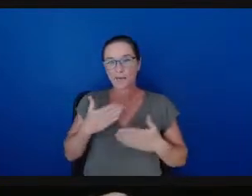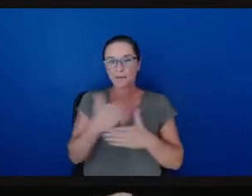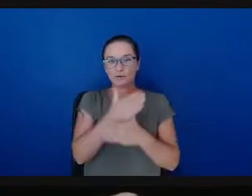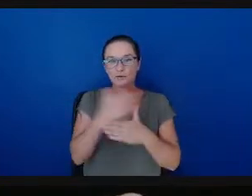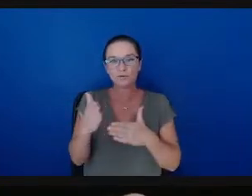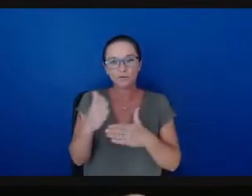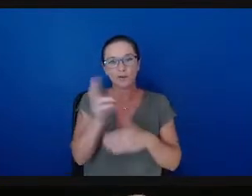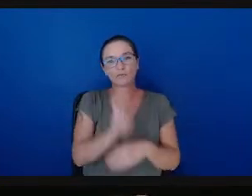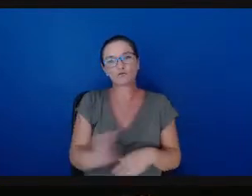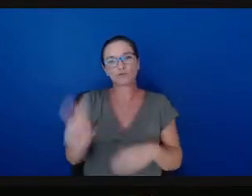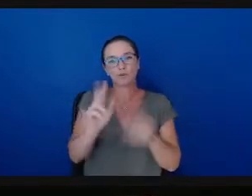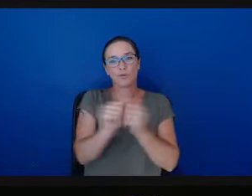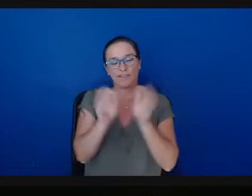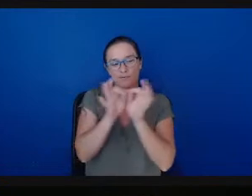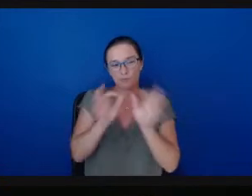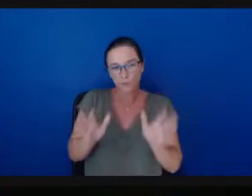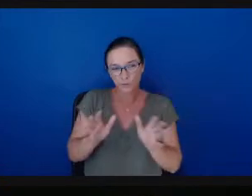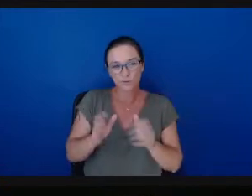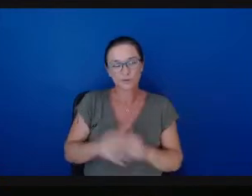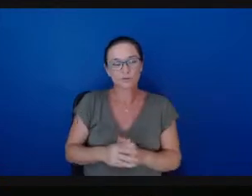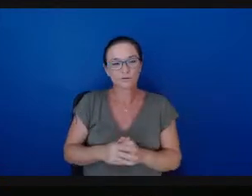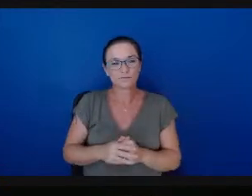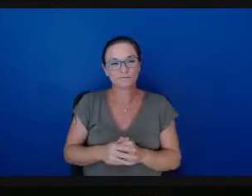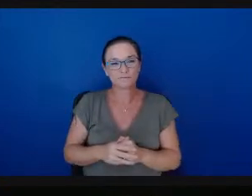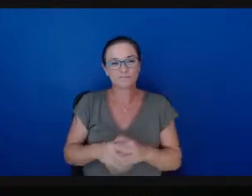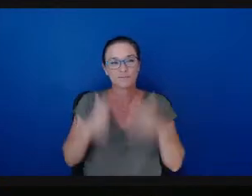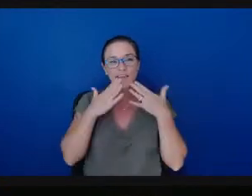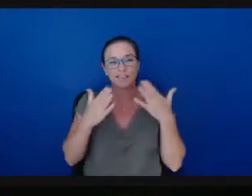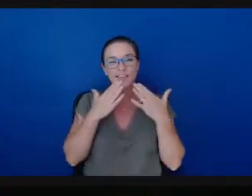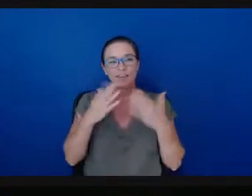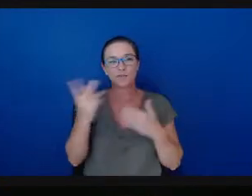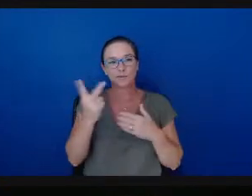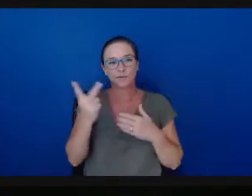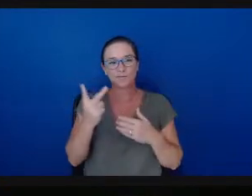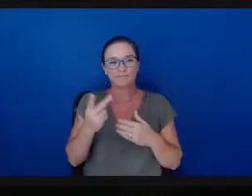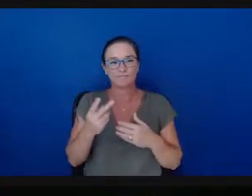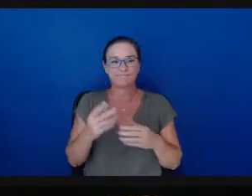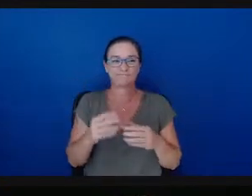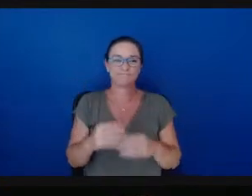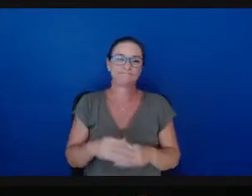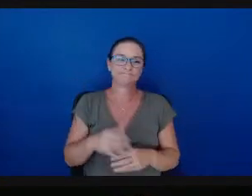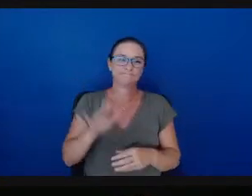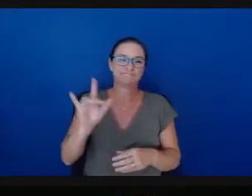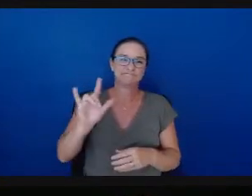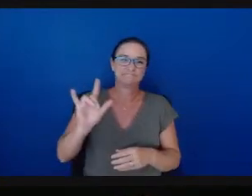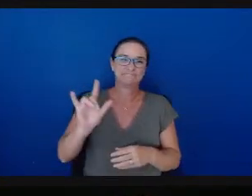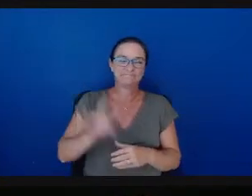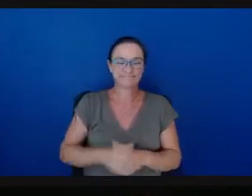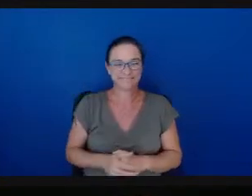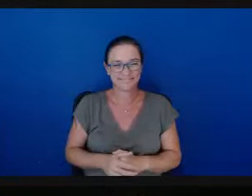them, and huge mahalo to you guys. Yeah, once again.